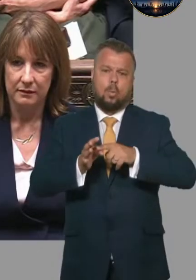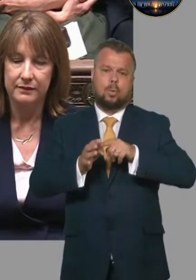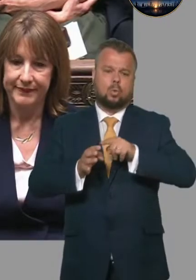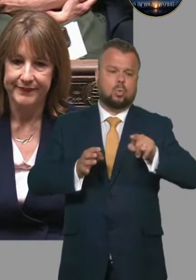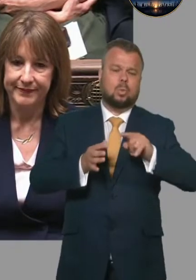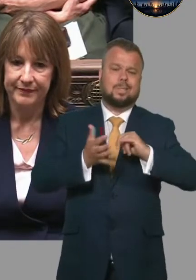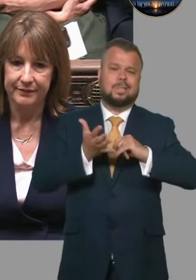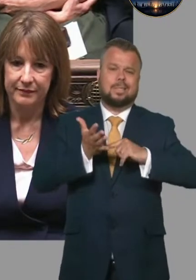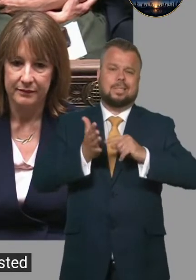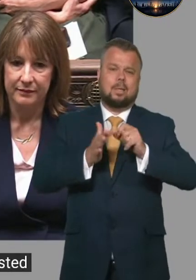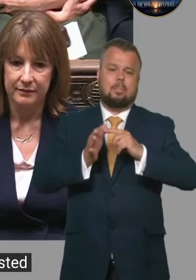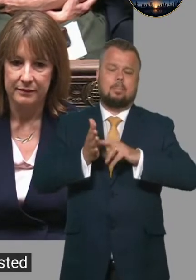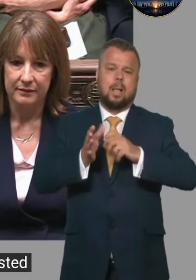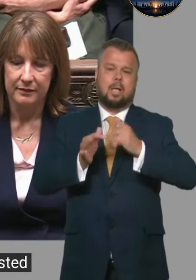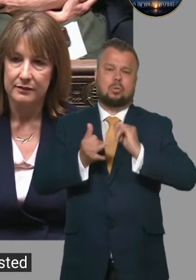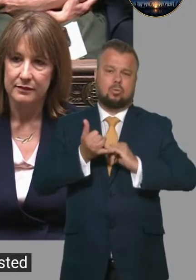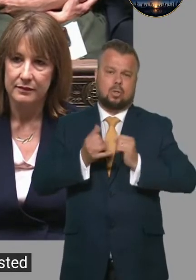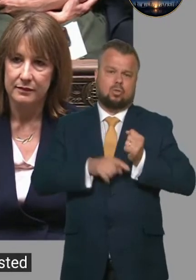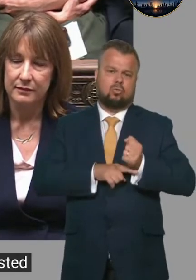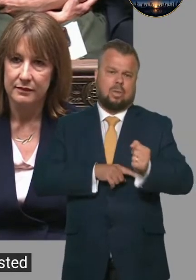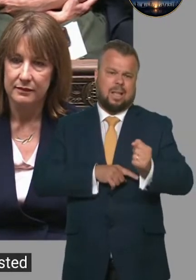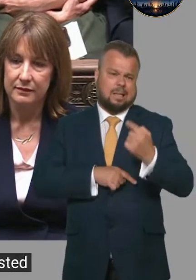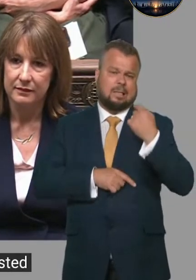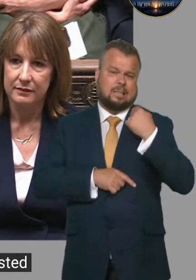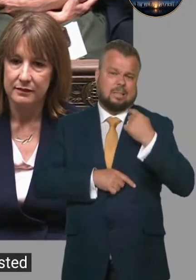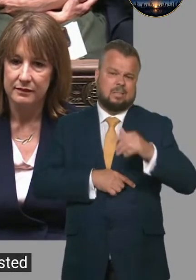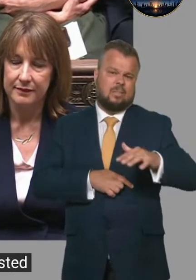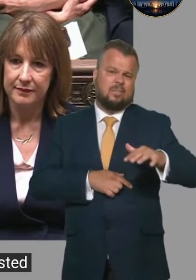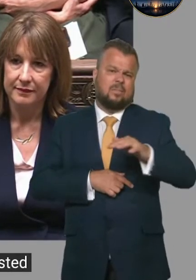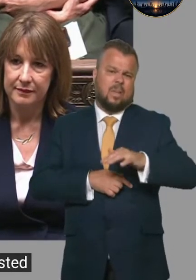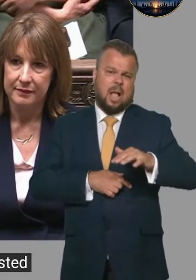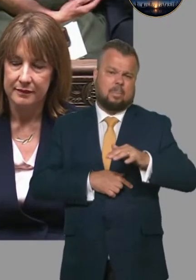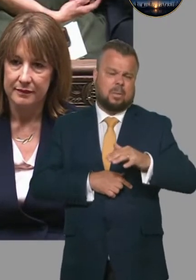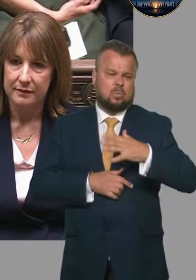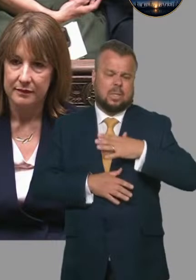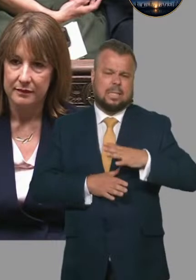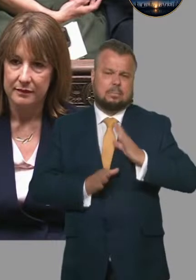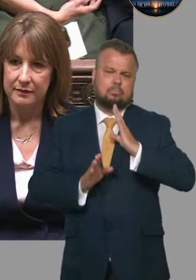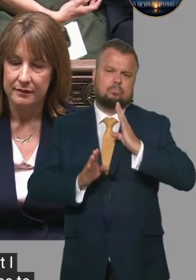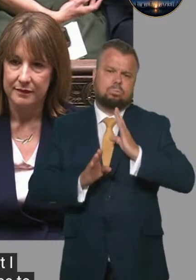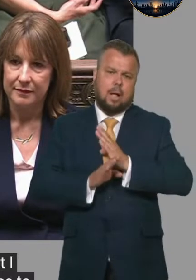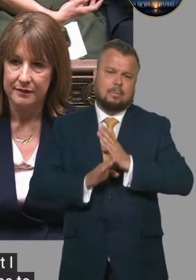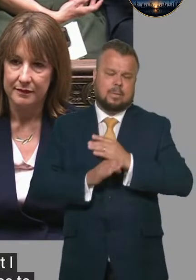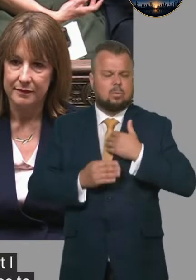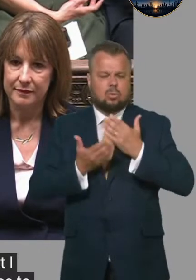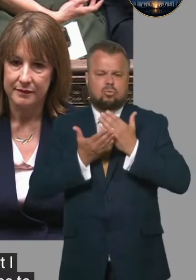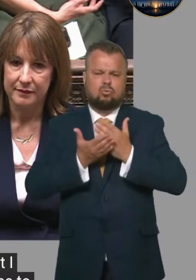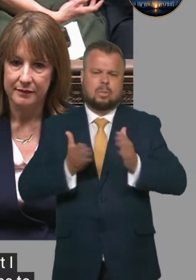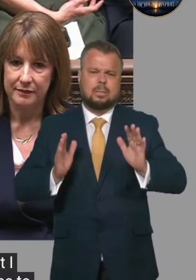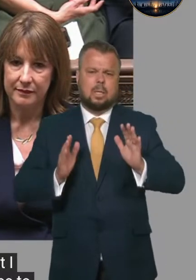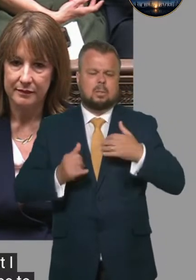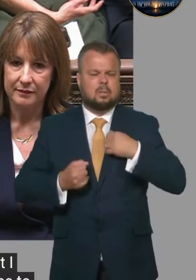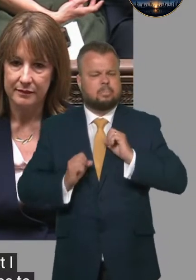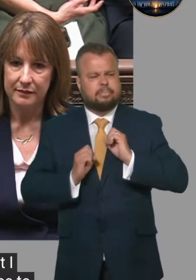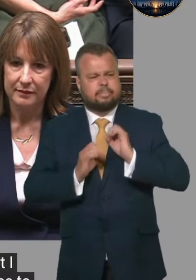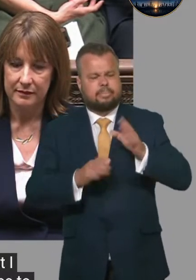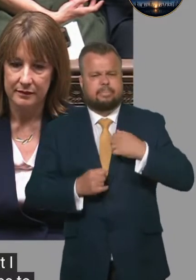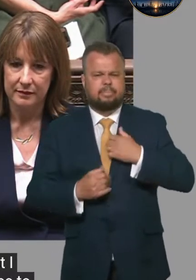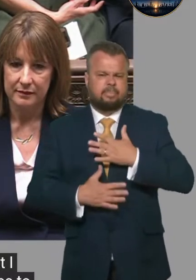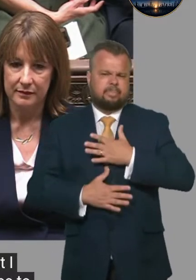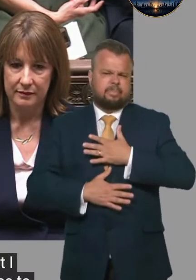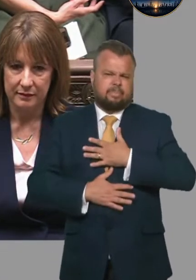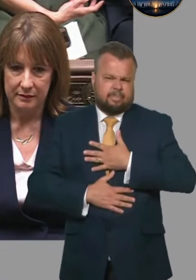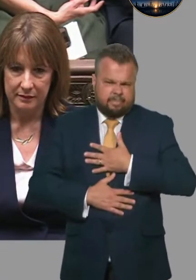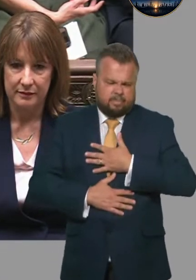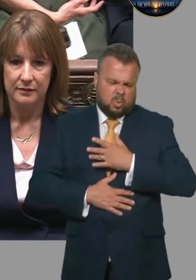sympathies to them at this awful time. My thoughts are also with those injured in the appalling attack in Edinburgh, which appears to be motivated